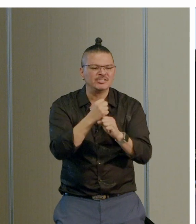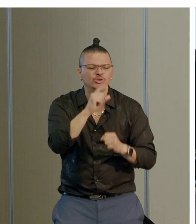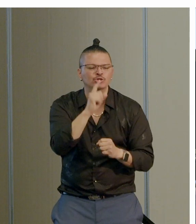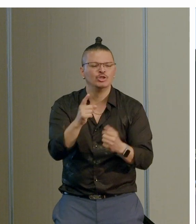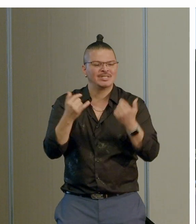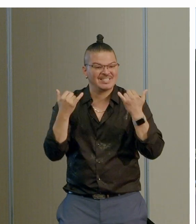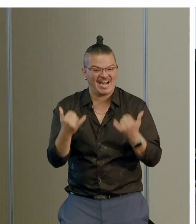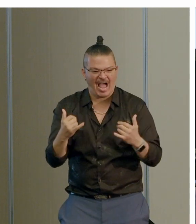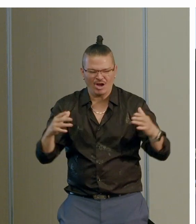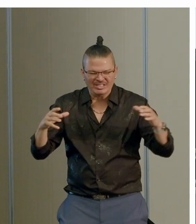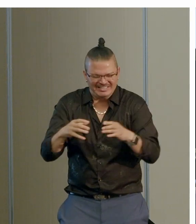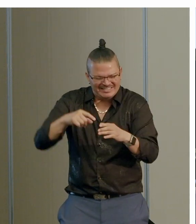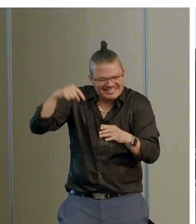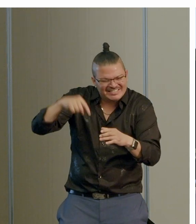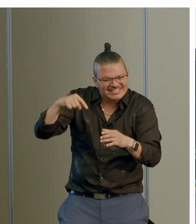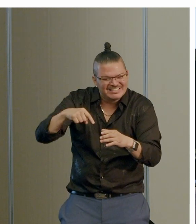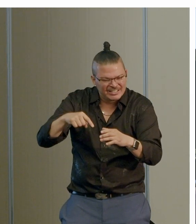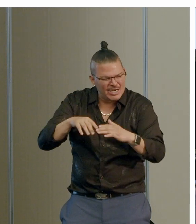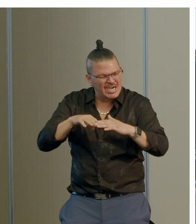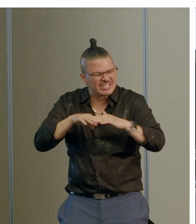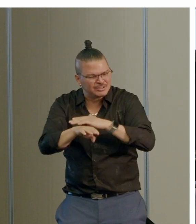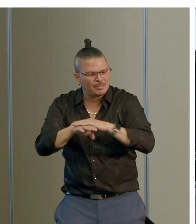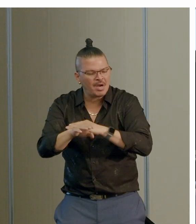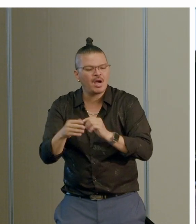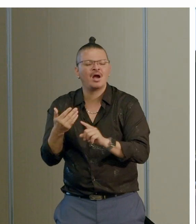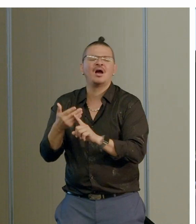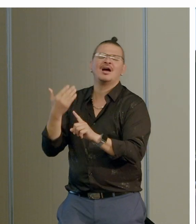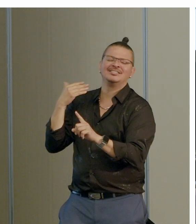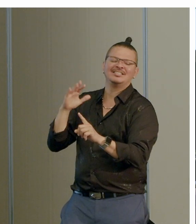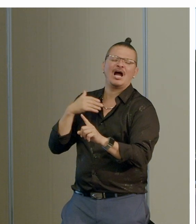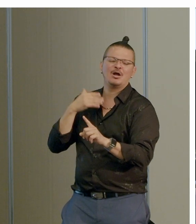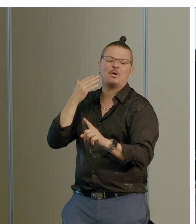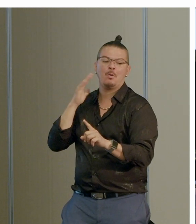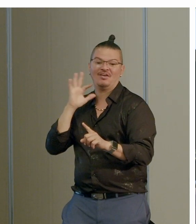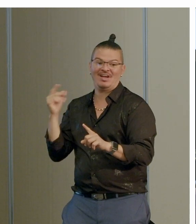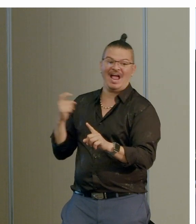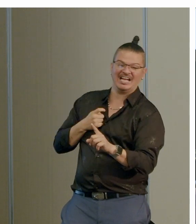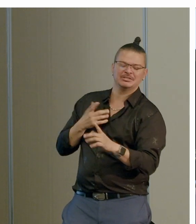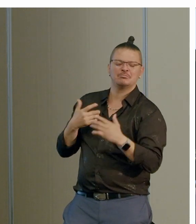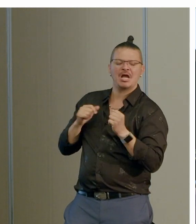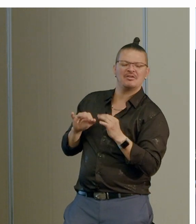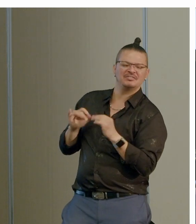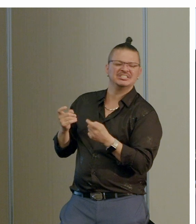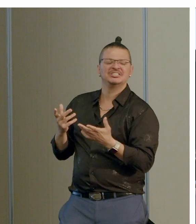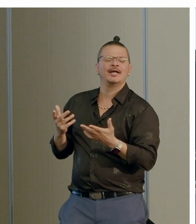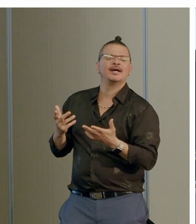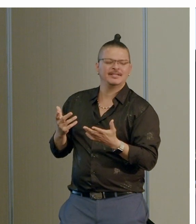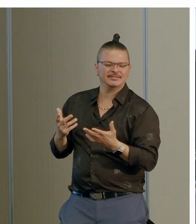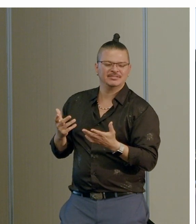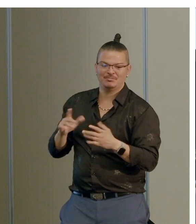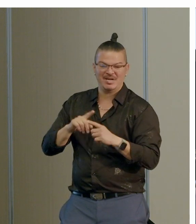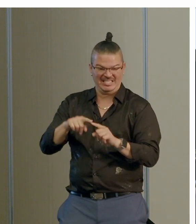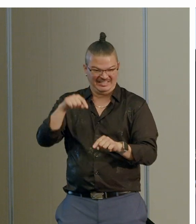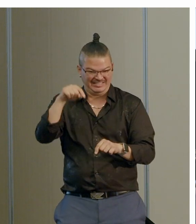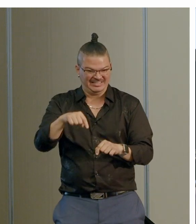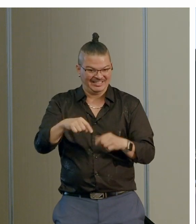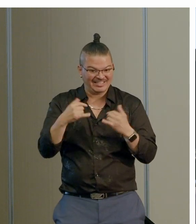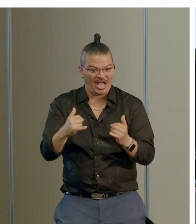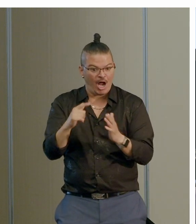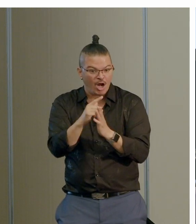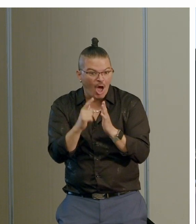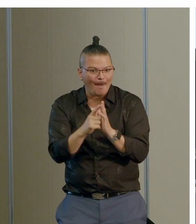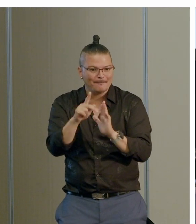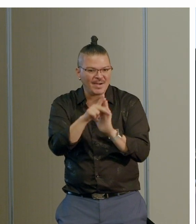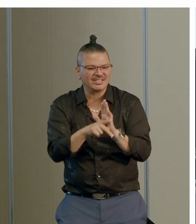is accessible and moving forward that everything is accessible. So how do we get there? Well, a lot of